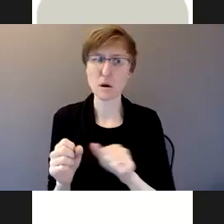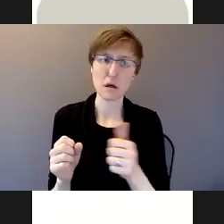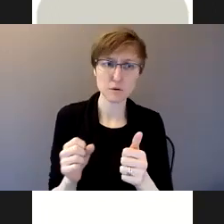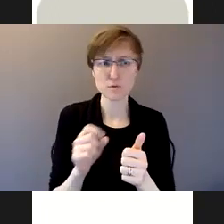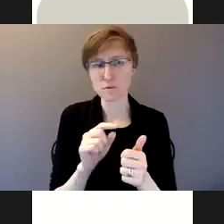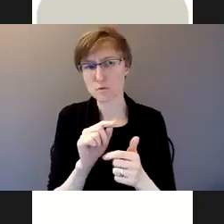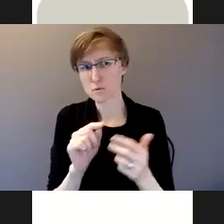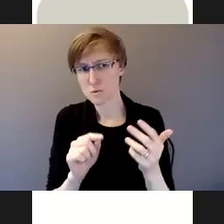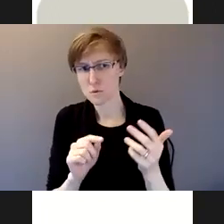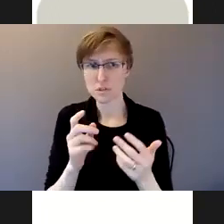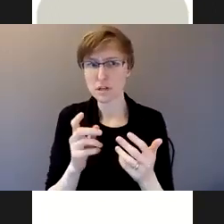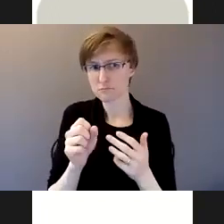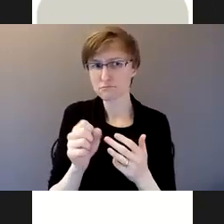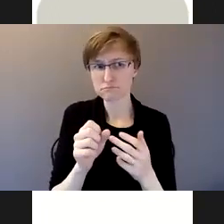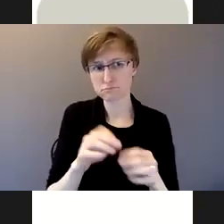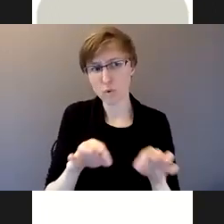main ones that we would be concerned about.